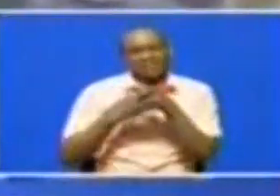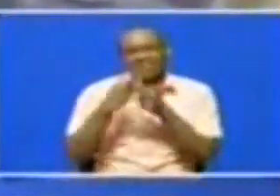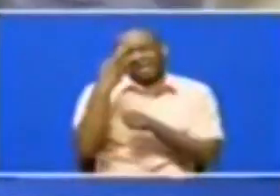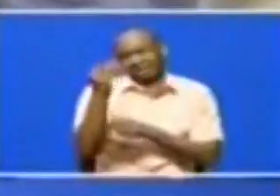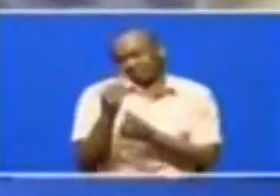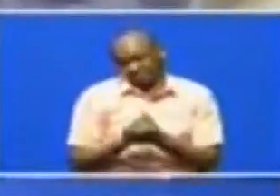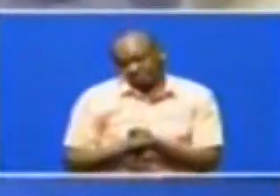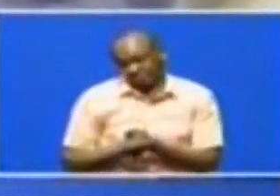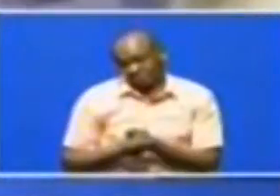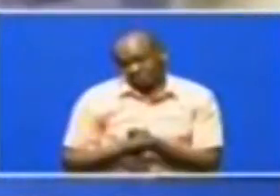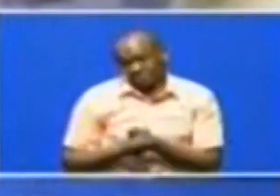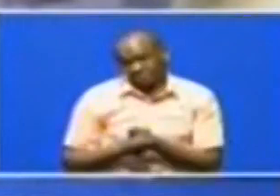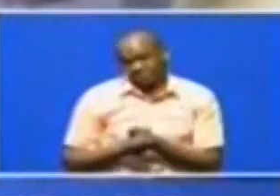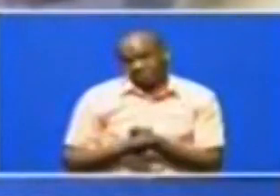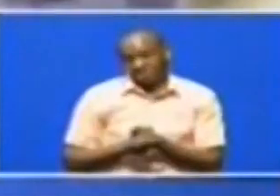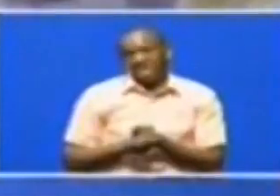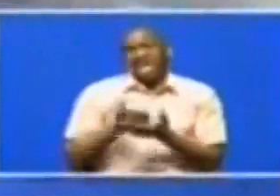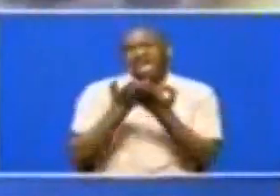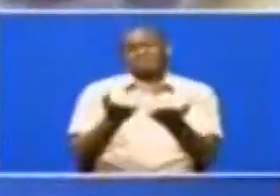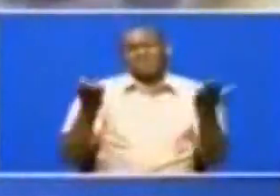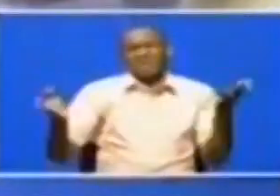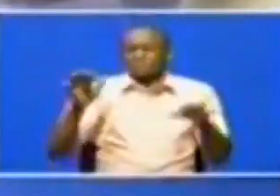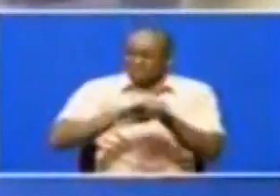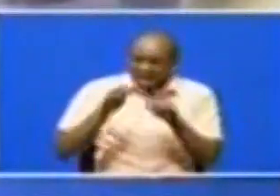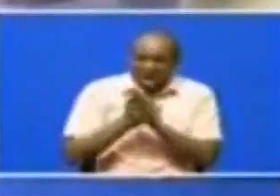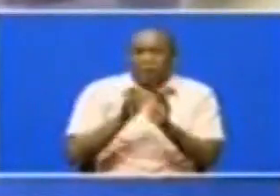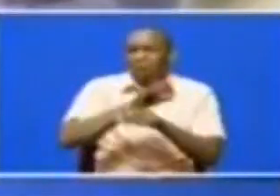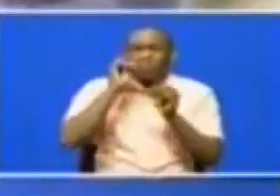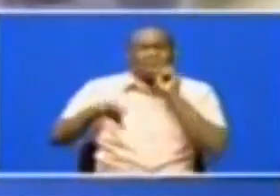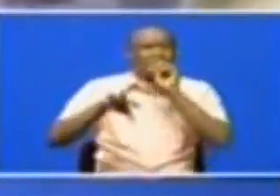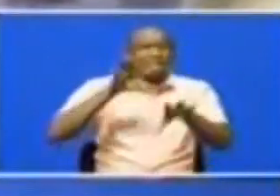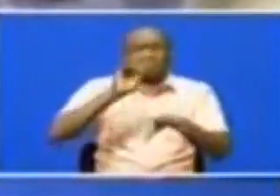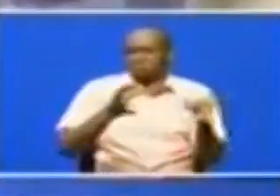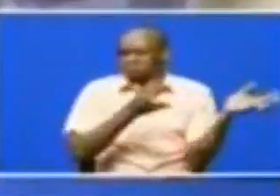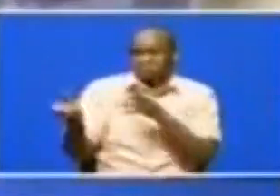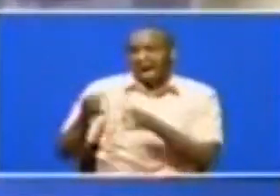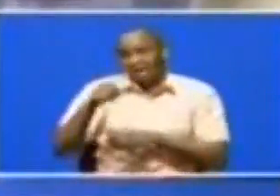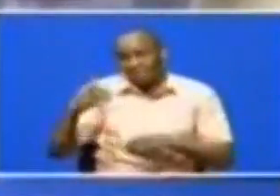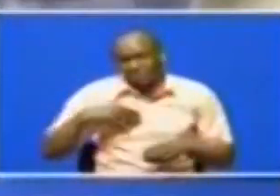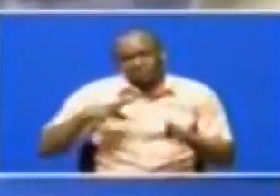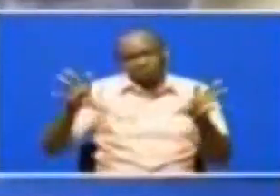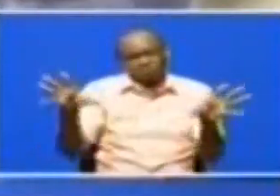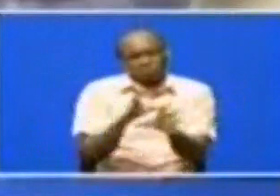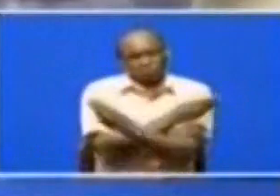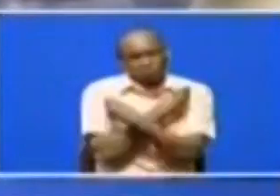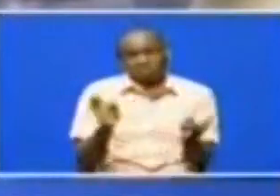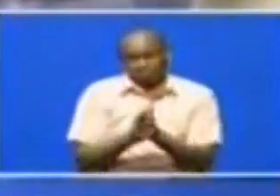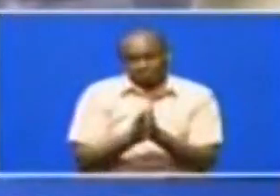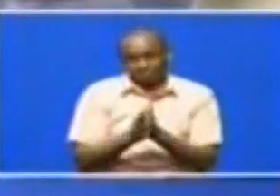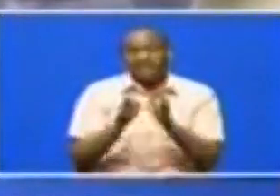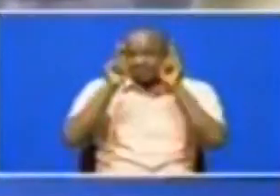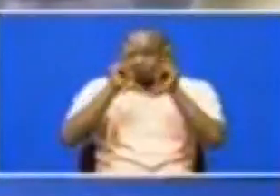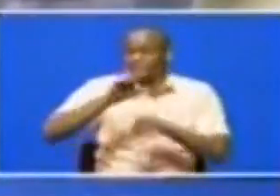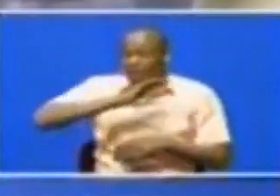8:30. Their belongings strewn all over the compound, some reduced to ashes. Kisumu